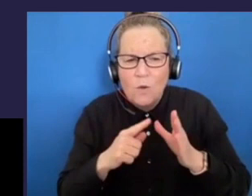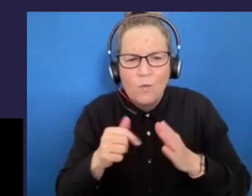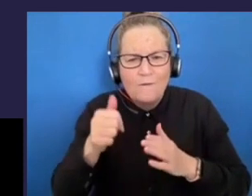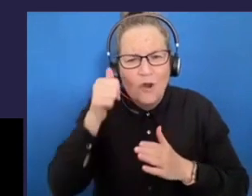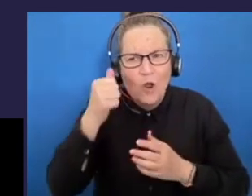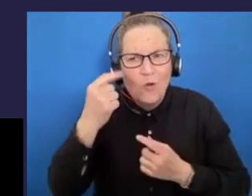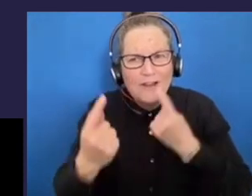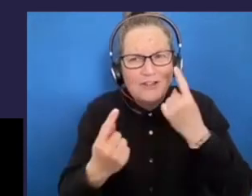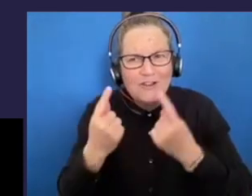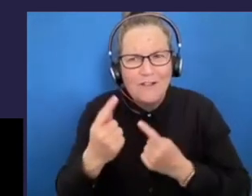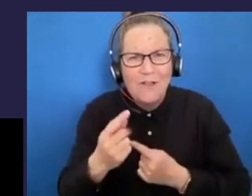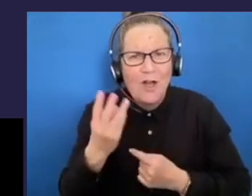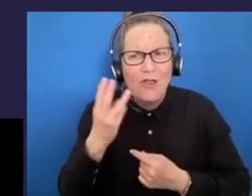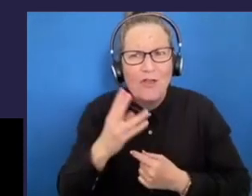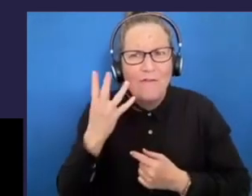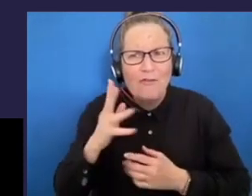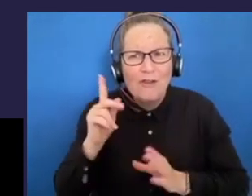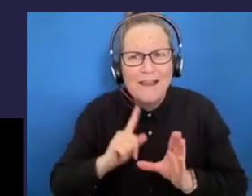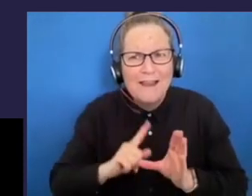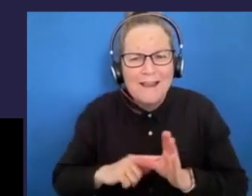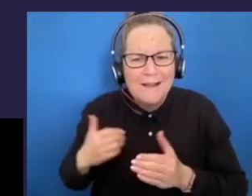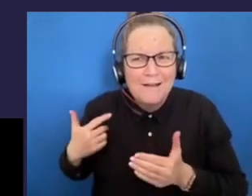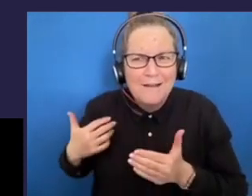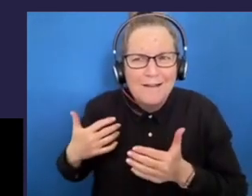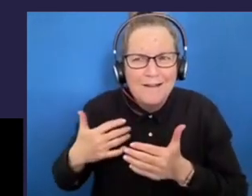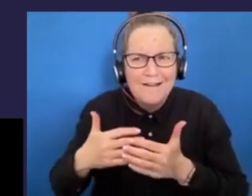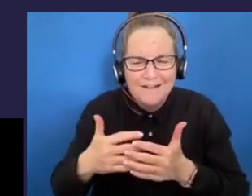30, maybe 40 years, and